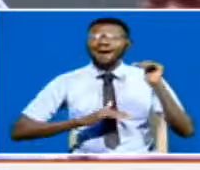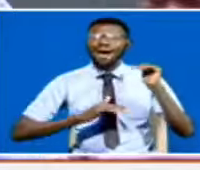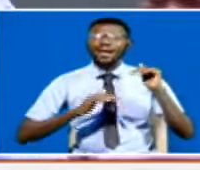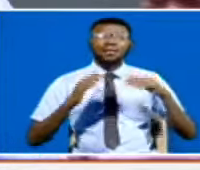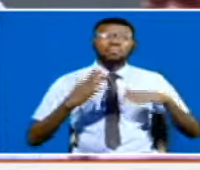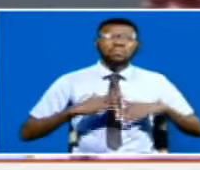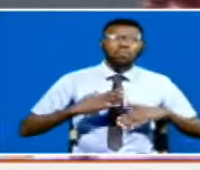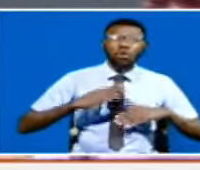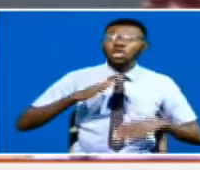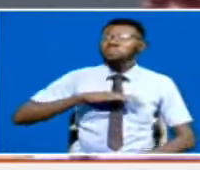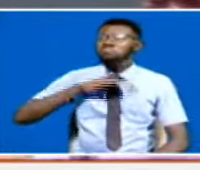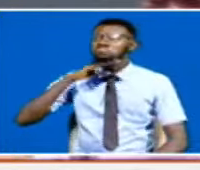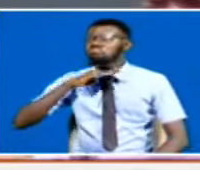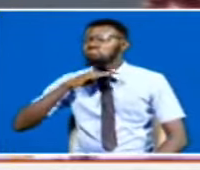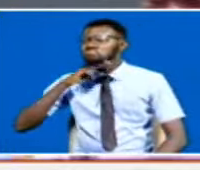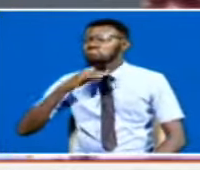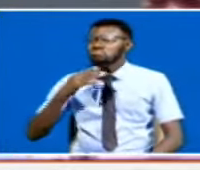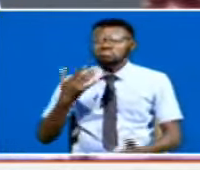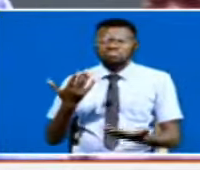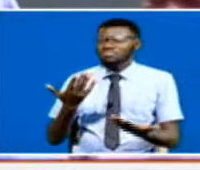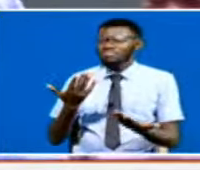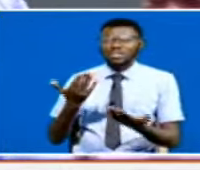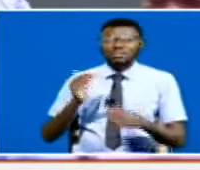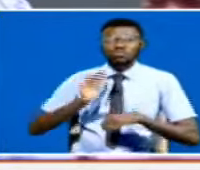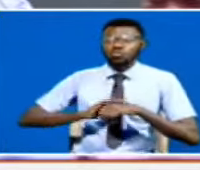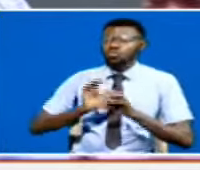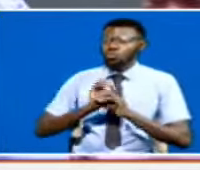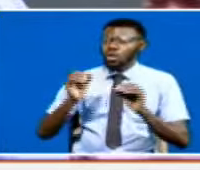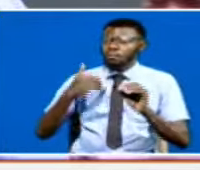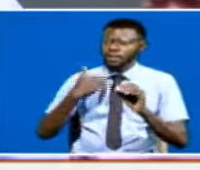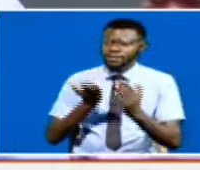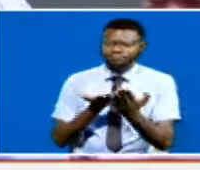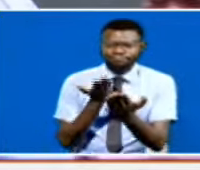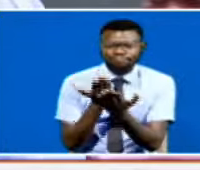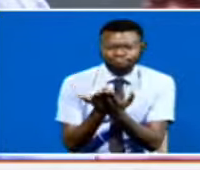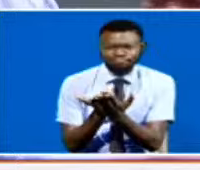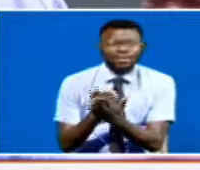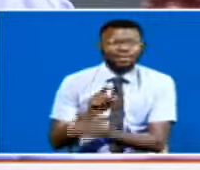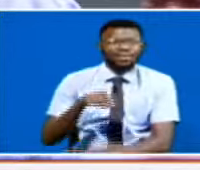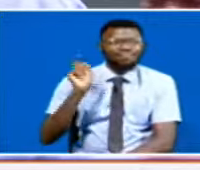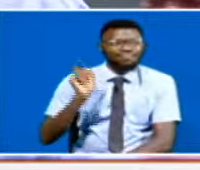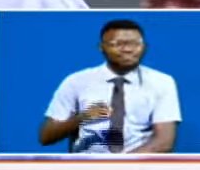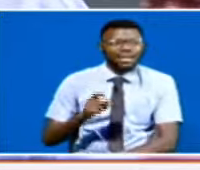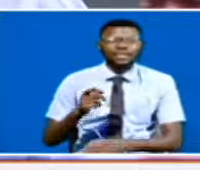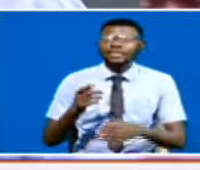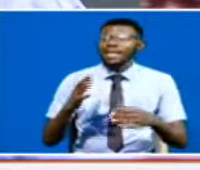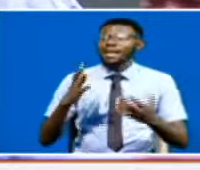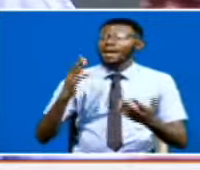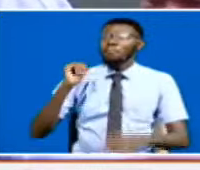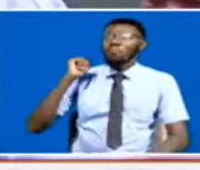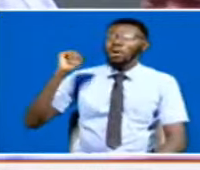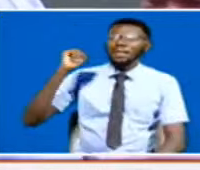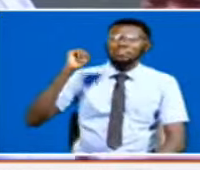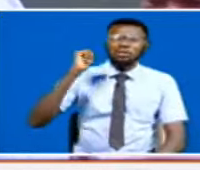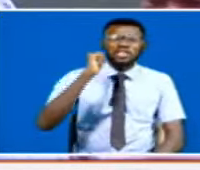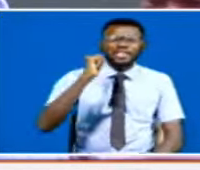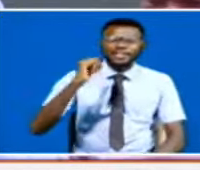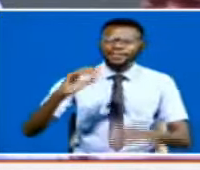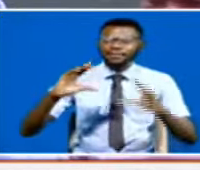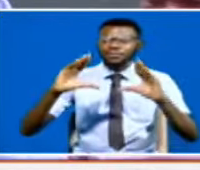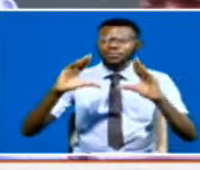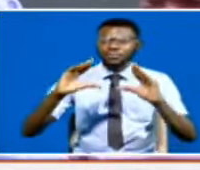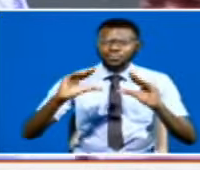ambao wamelala kwa ajili wamekufa kwa vita. That is my appeal. We must tone down